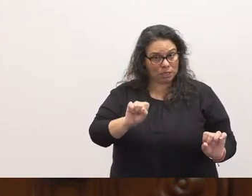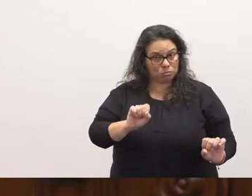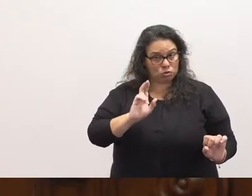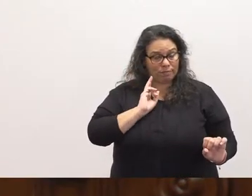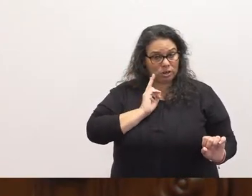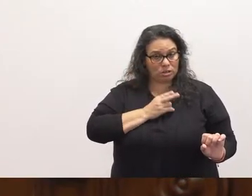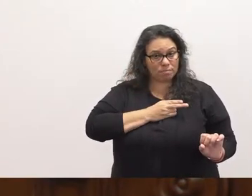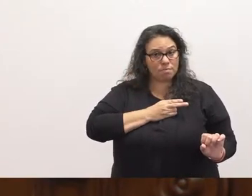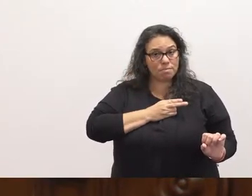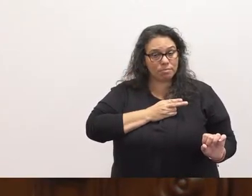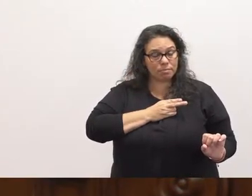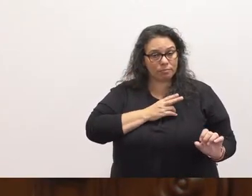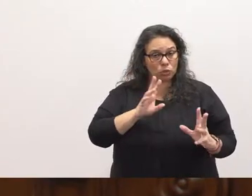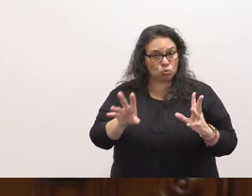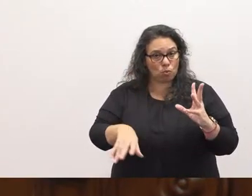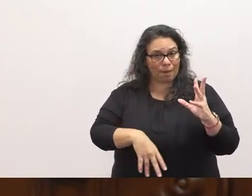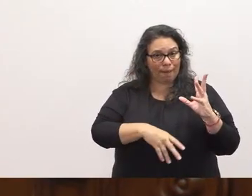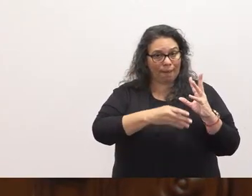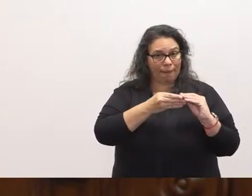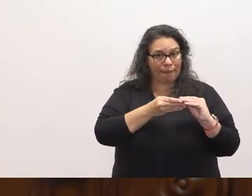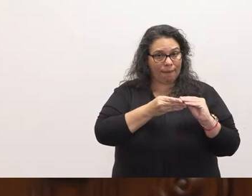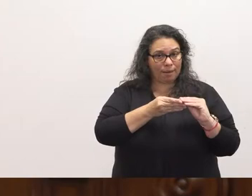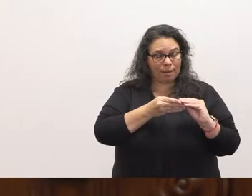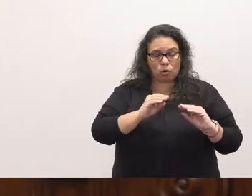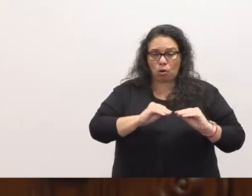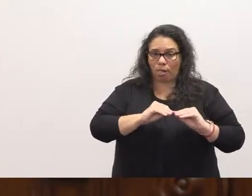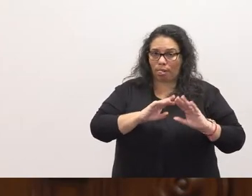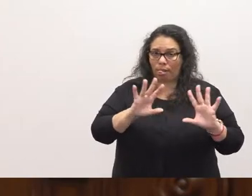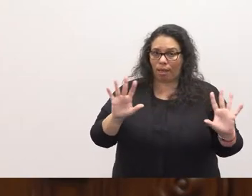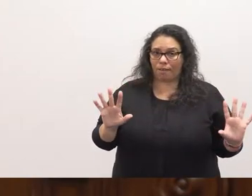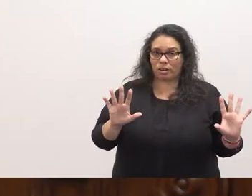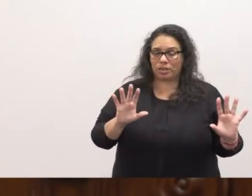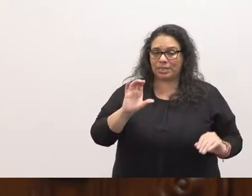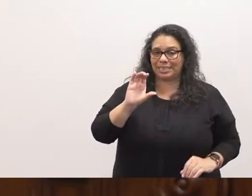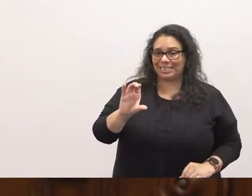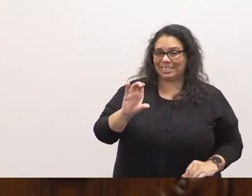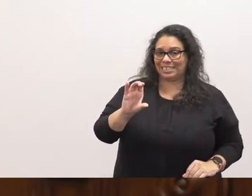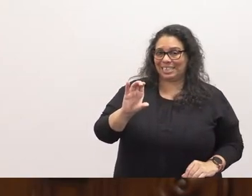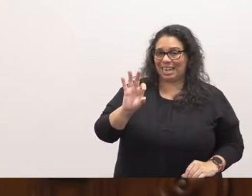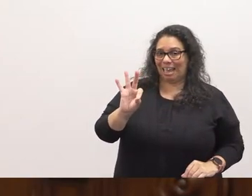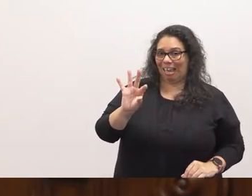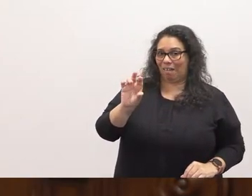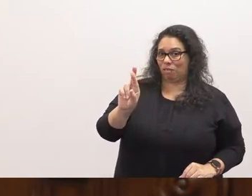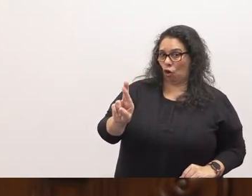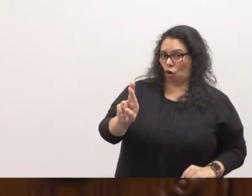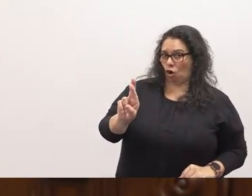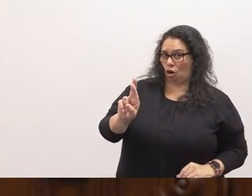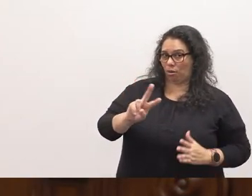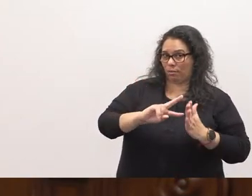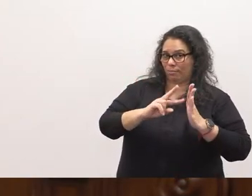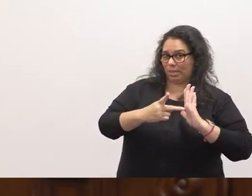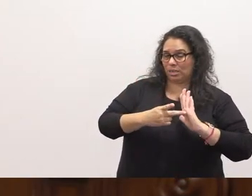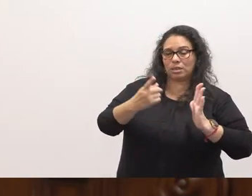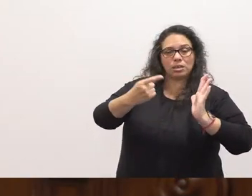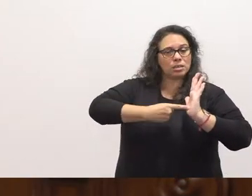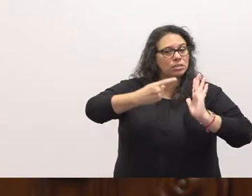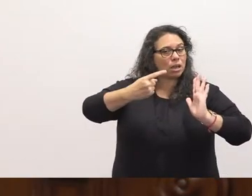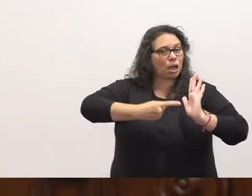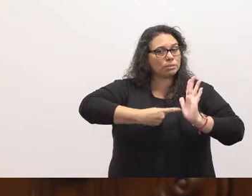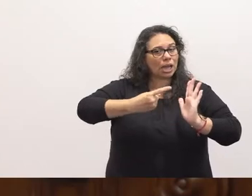to add or to clarify what CFR is? I know that sometimes when we